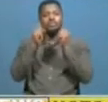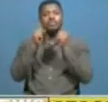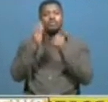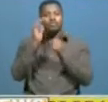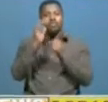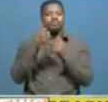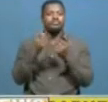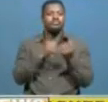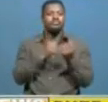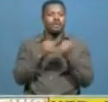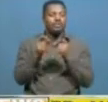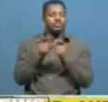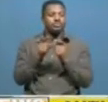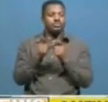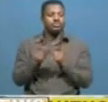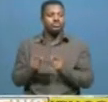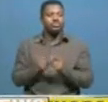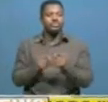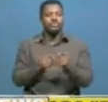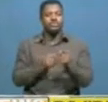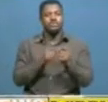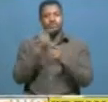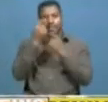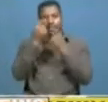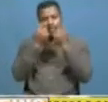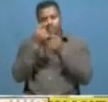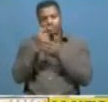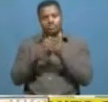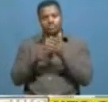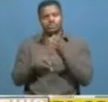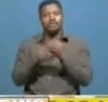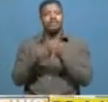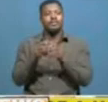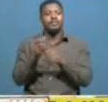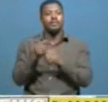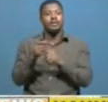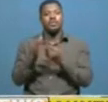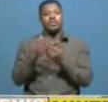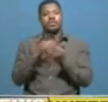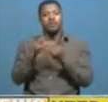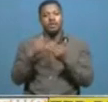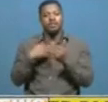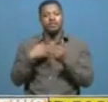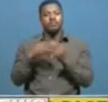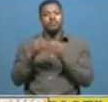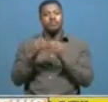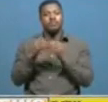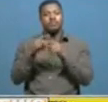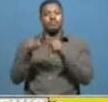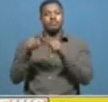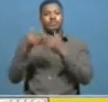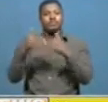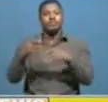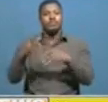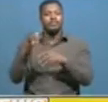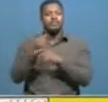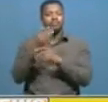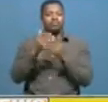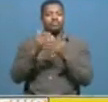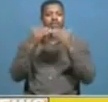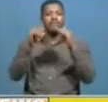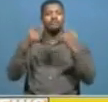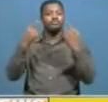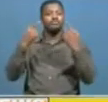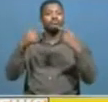willpower, and strategic thinking to surmount them. Though she has broken many barriers to achieve some level of